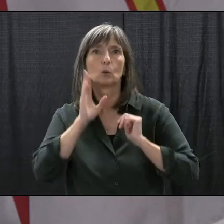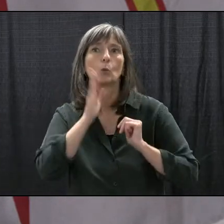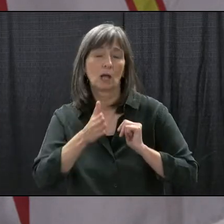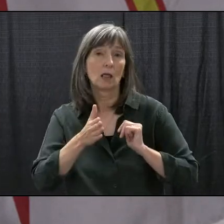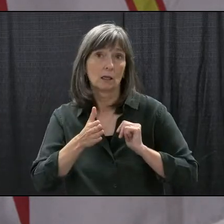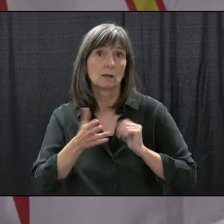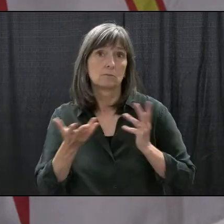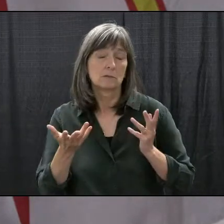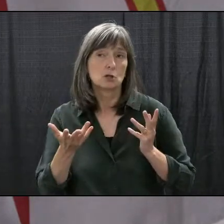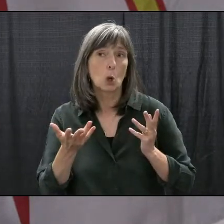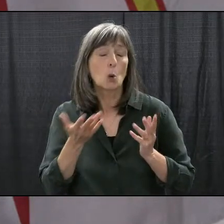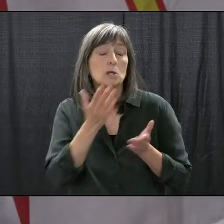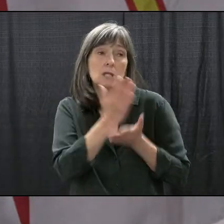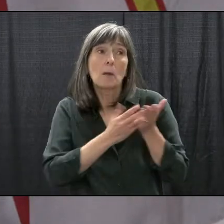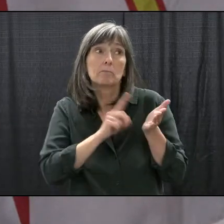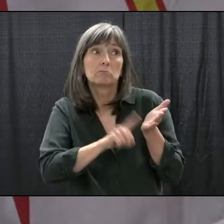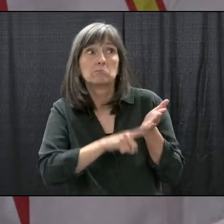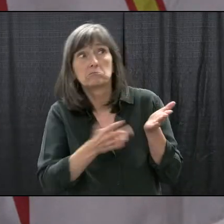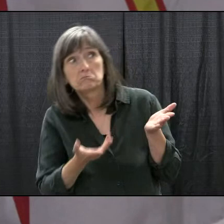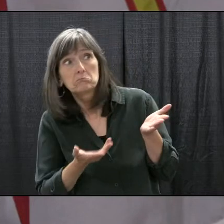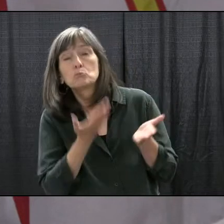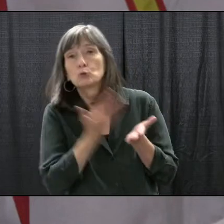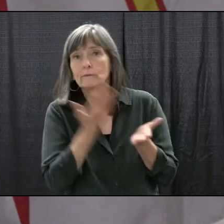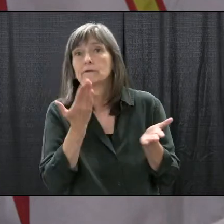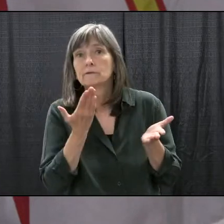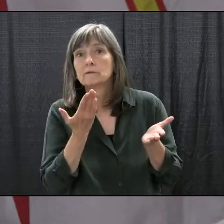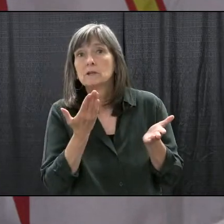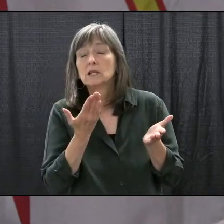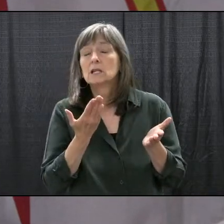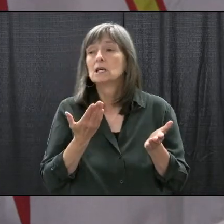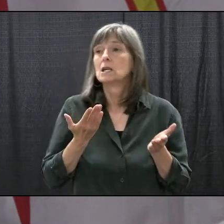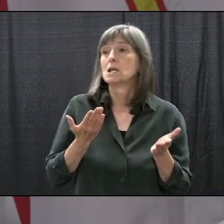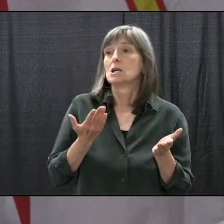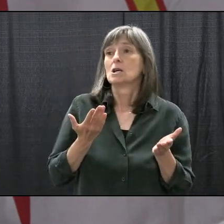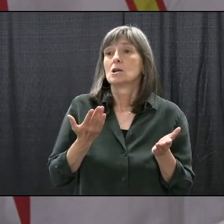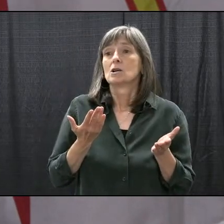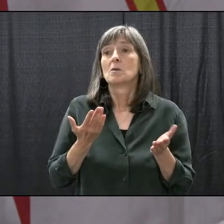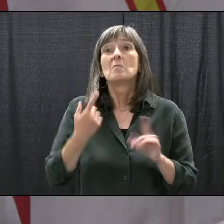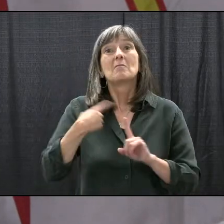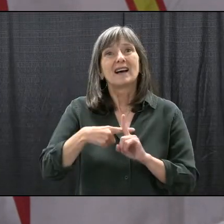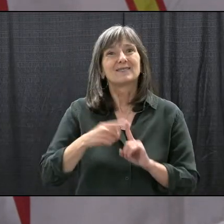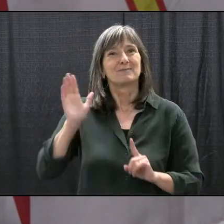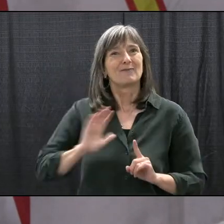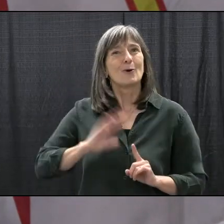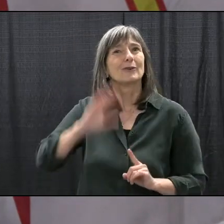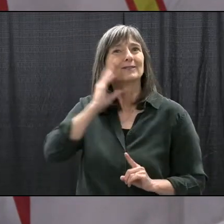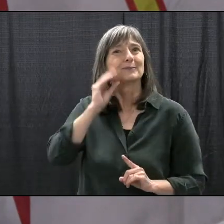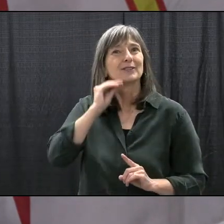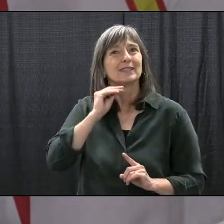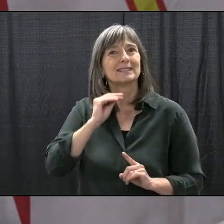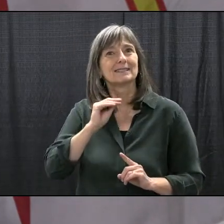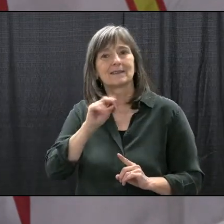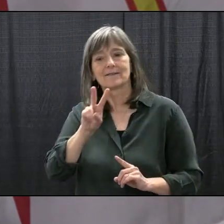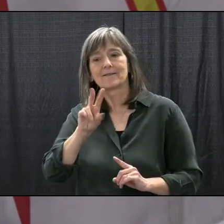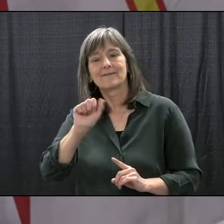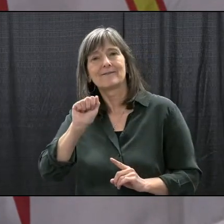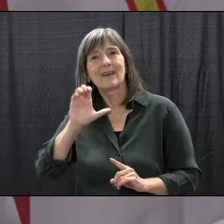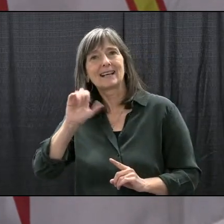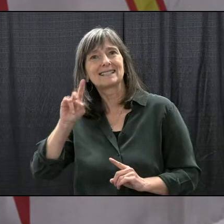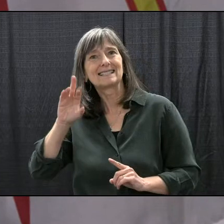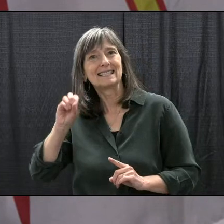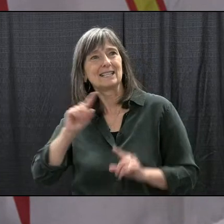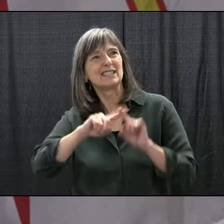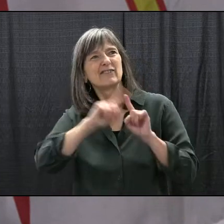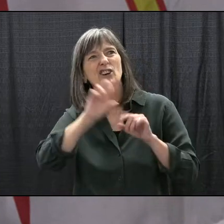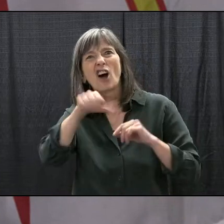better protection. Taking the principles of vaccine science into account as well, we know that you